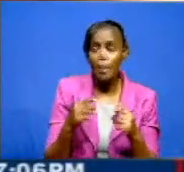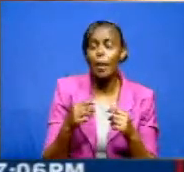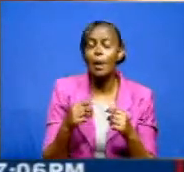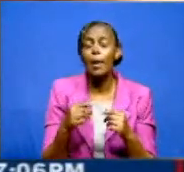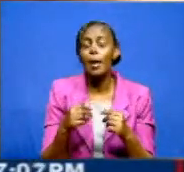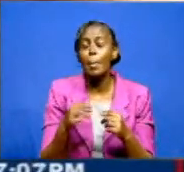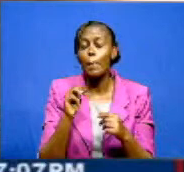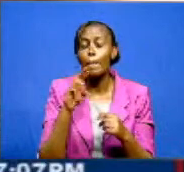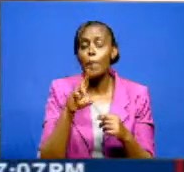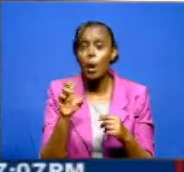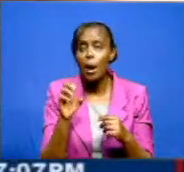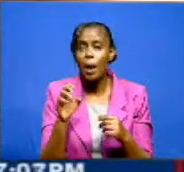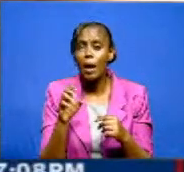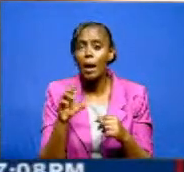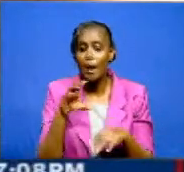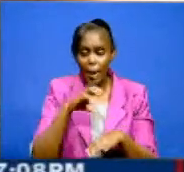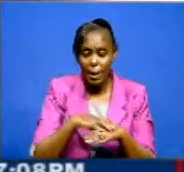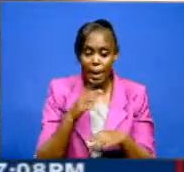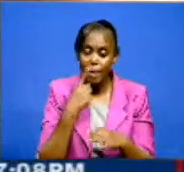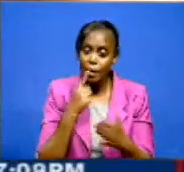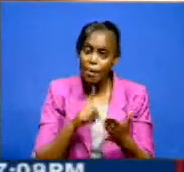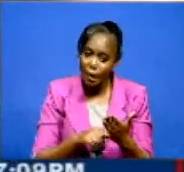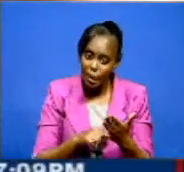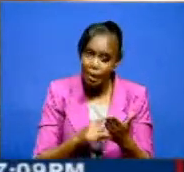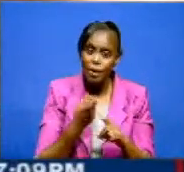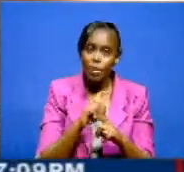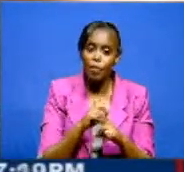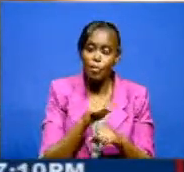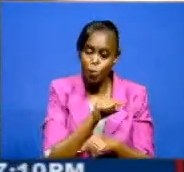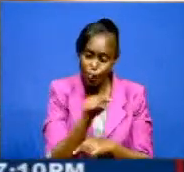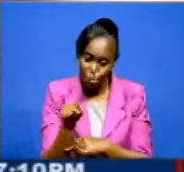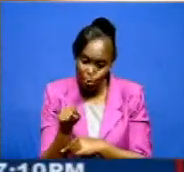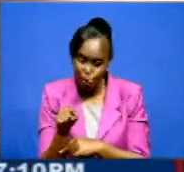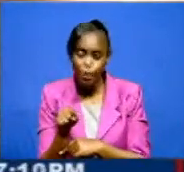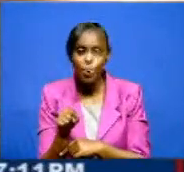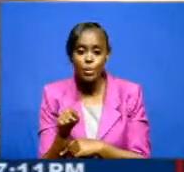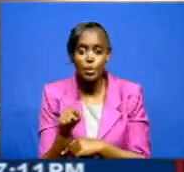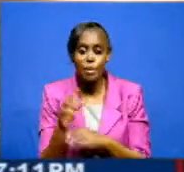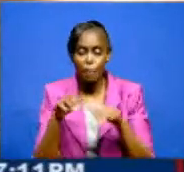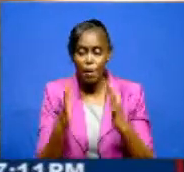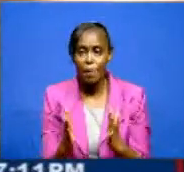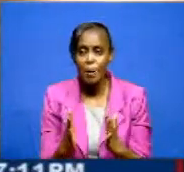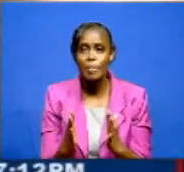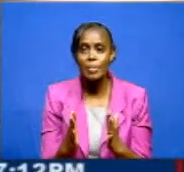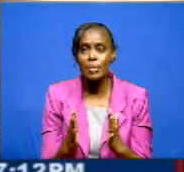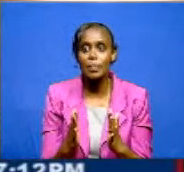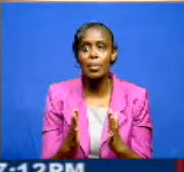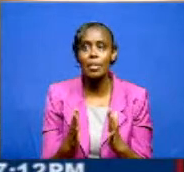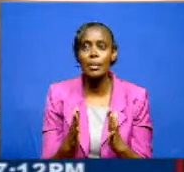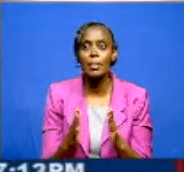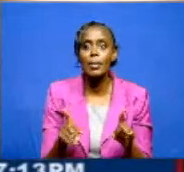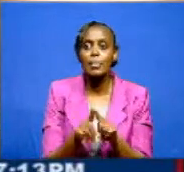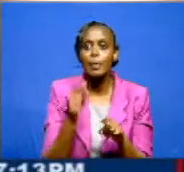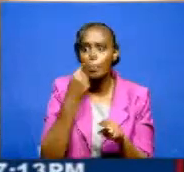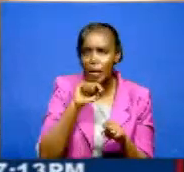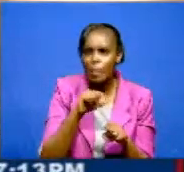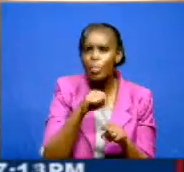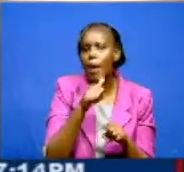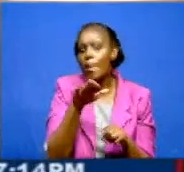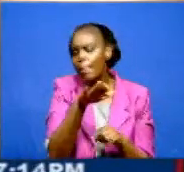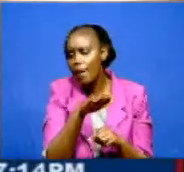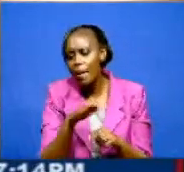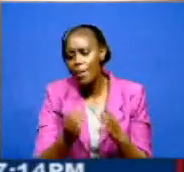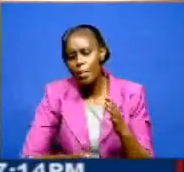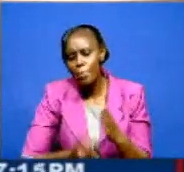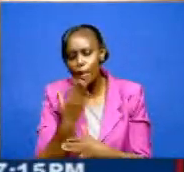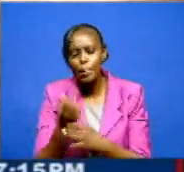to Moya, go and get the rice from those peasant farmers there, and the Kitui and all those other places which